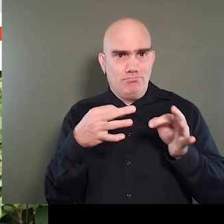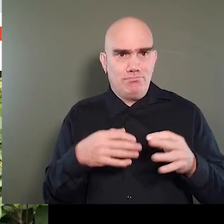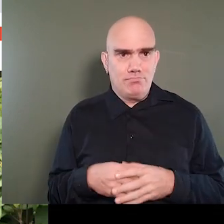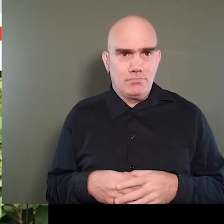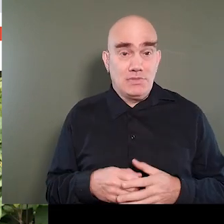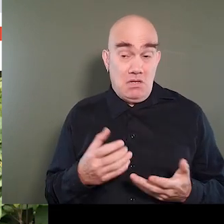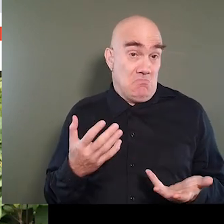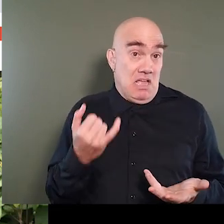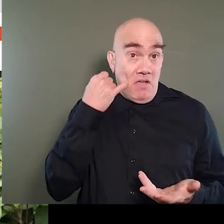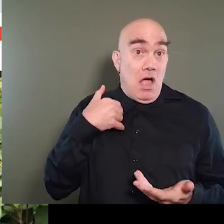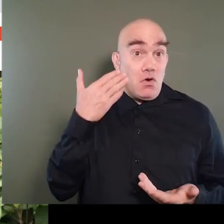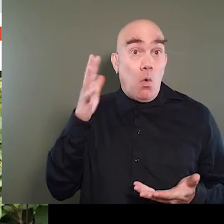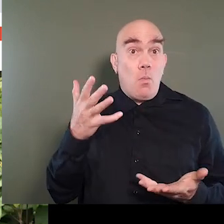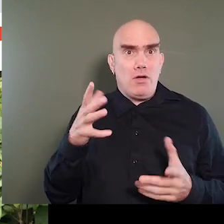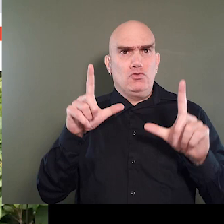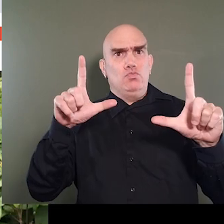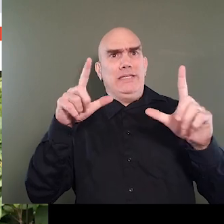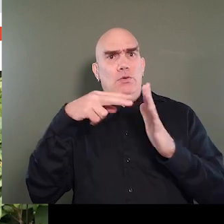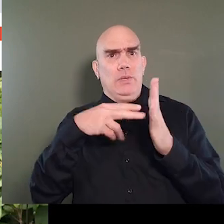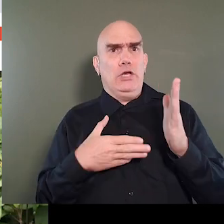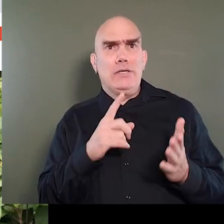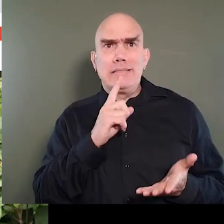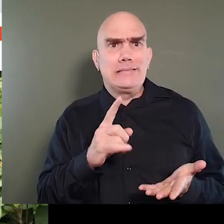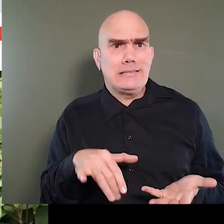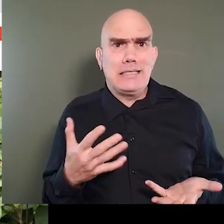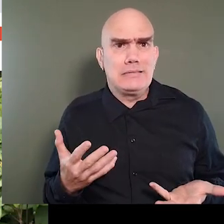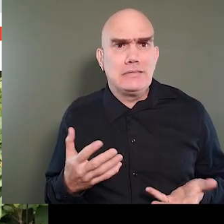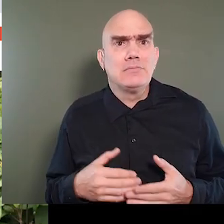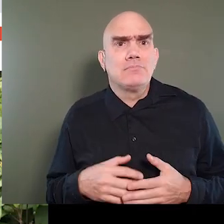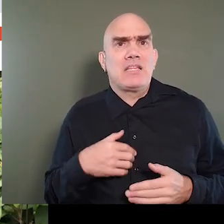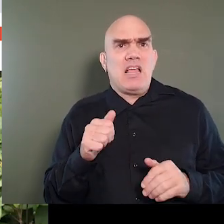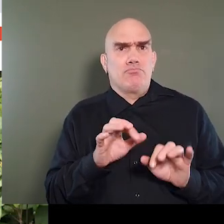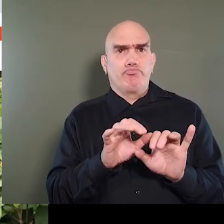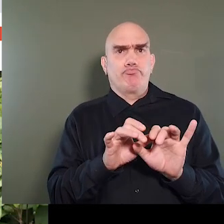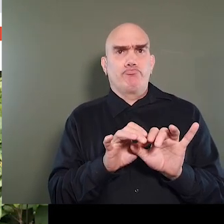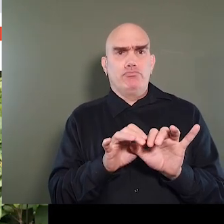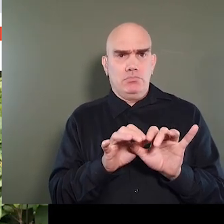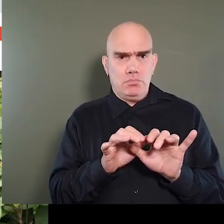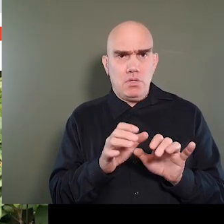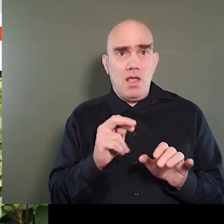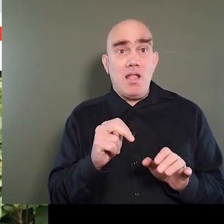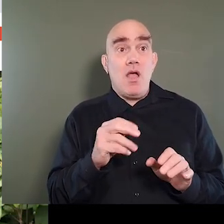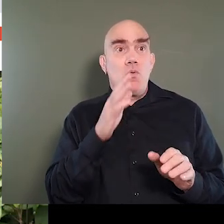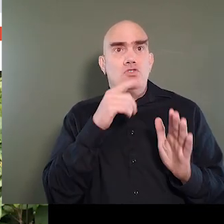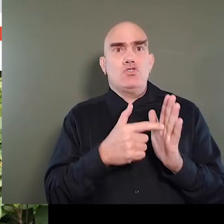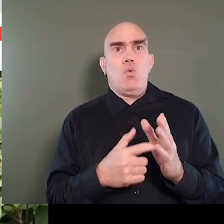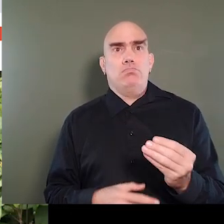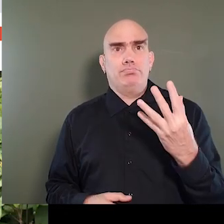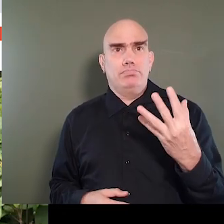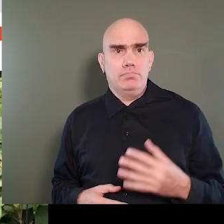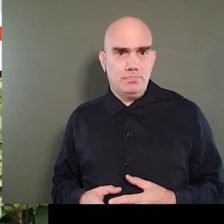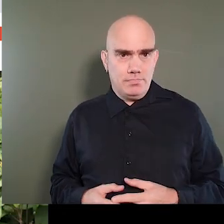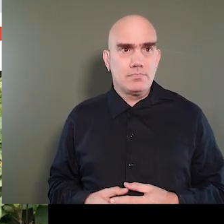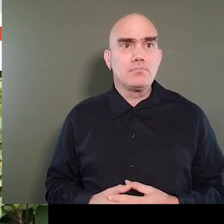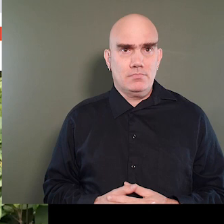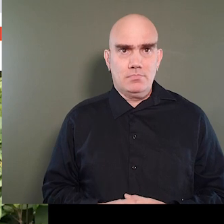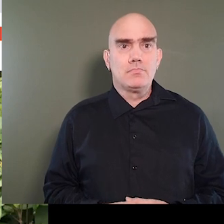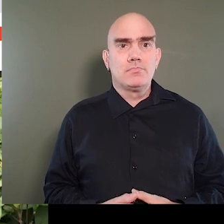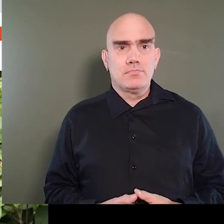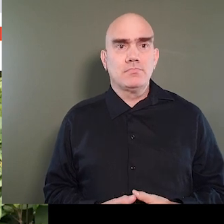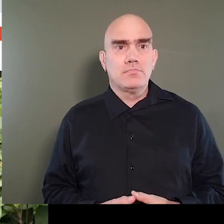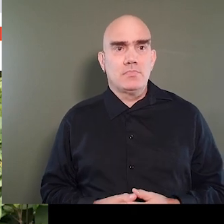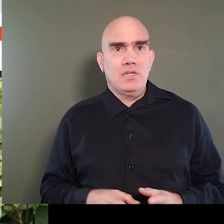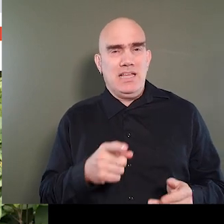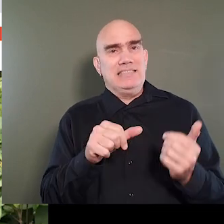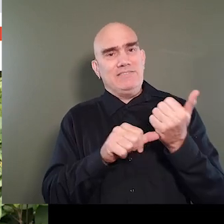Say I don't know what a screen reader is, I can type that in here and a result will come up: